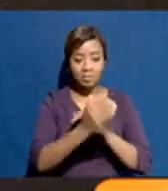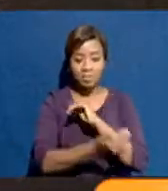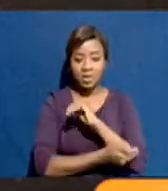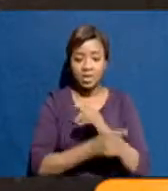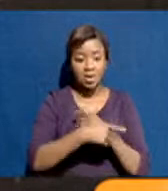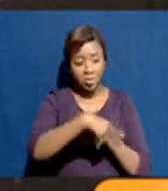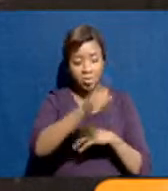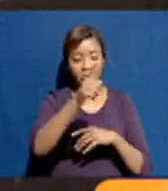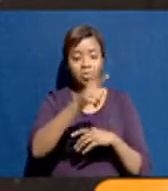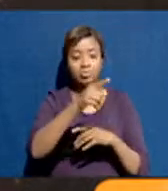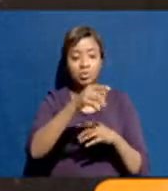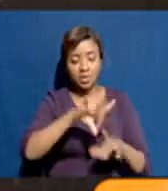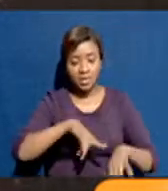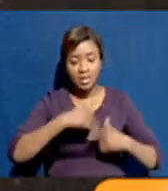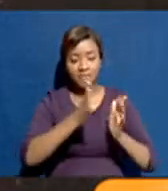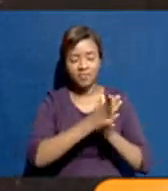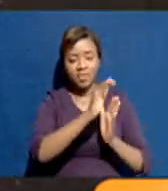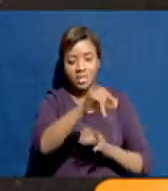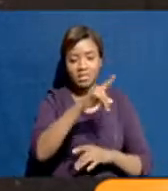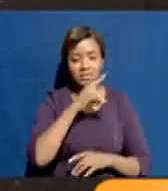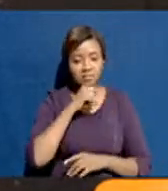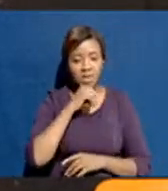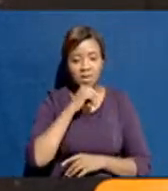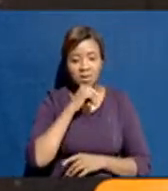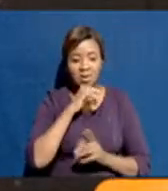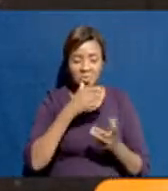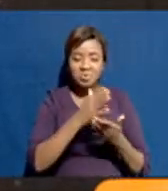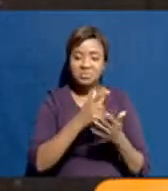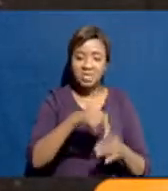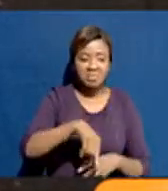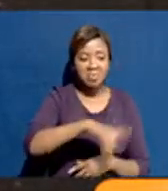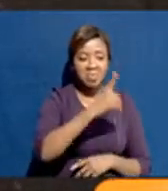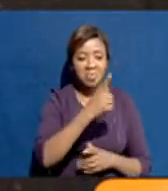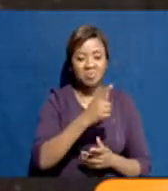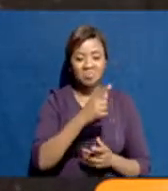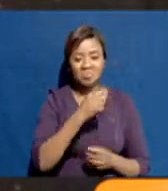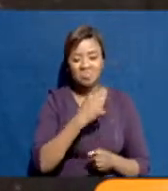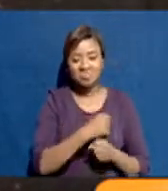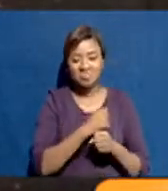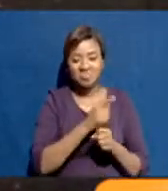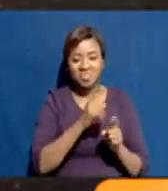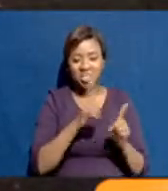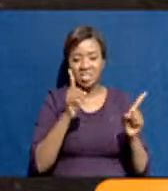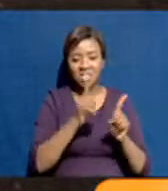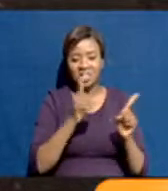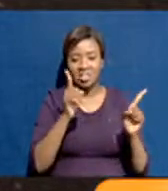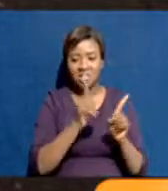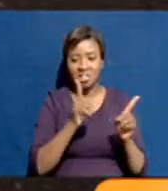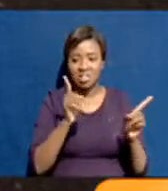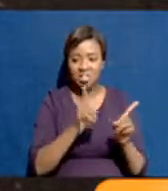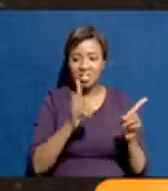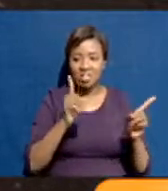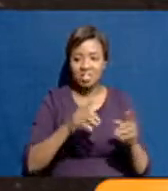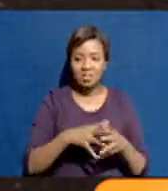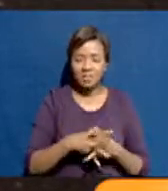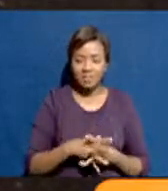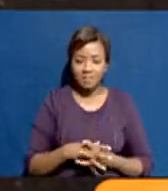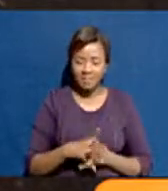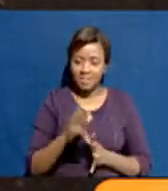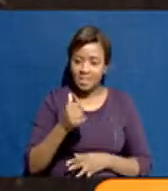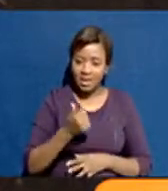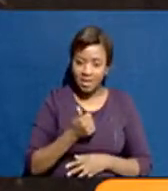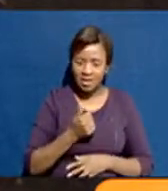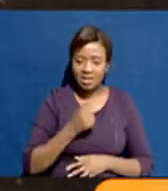man. And some of them, we found them in the streets. We now start saying we call them sex workers, but they're not sex workers. They're girls being